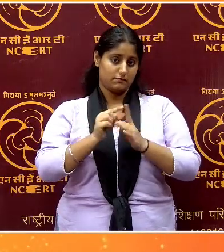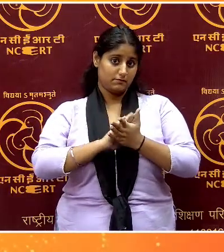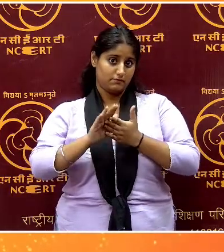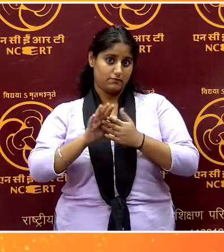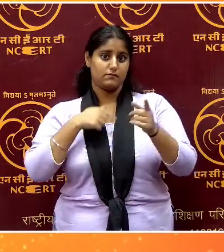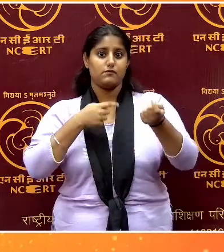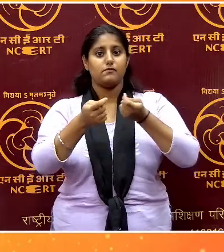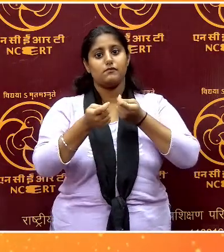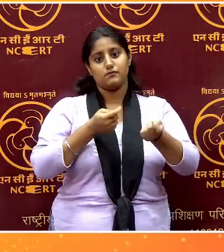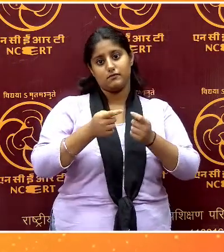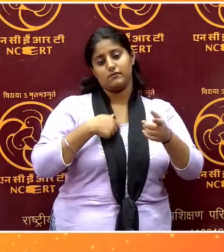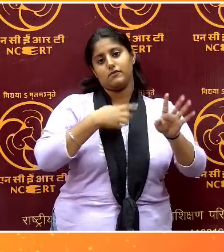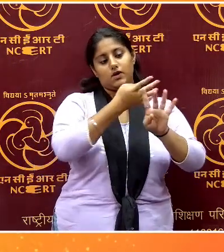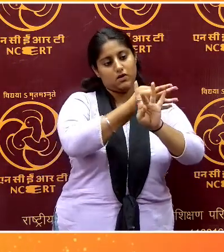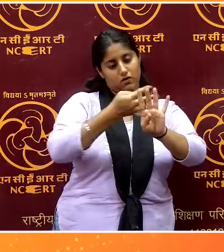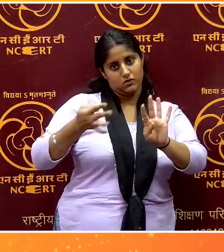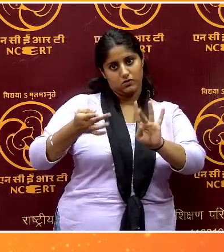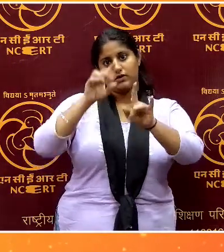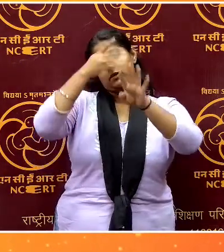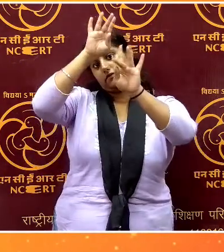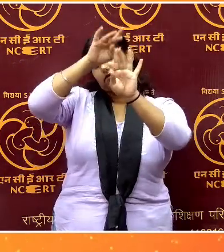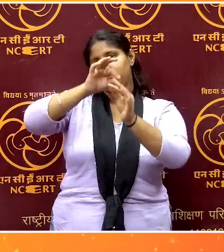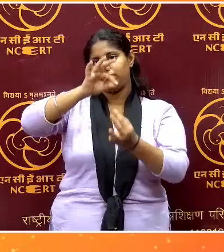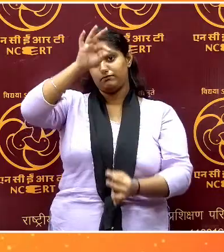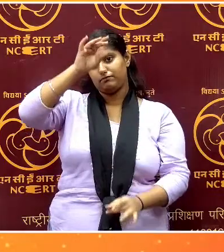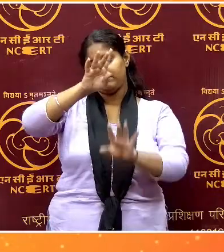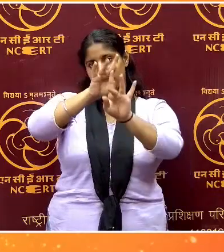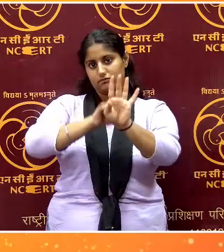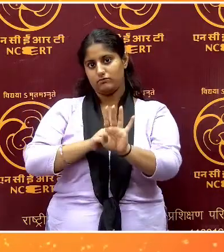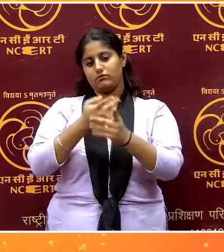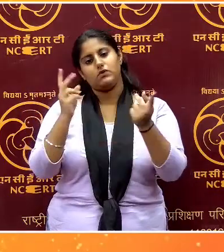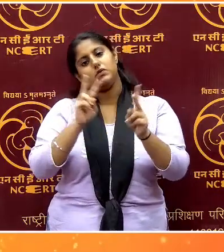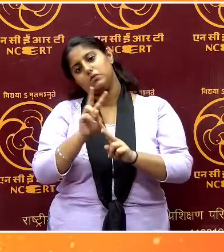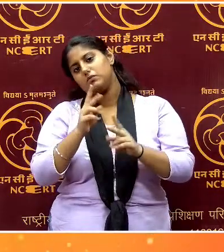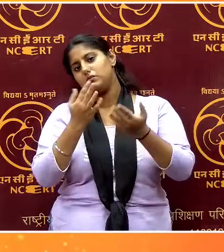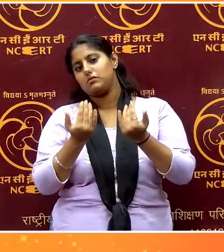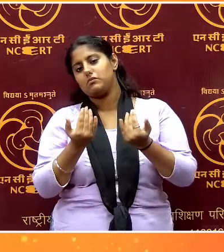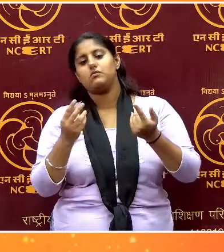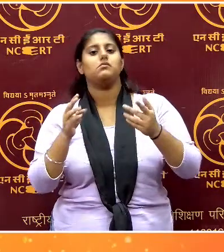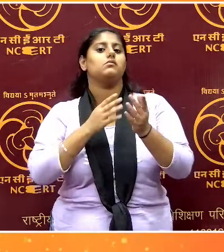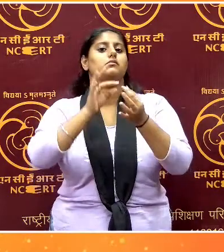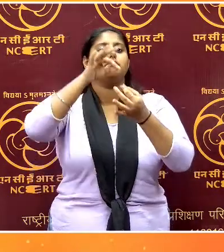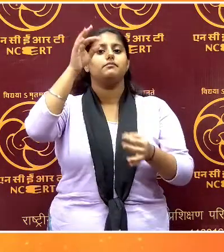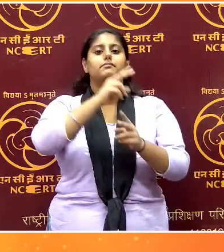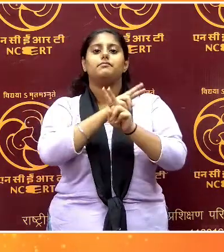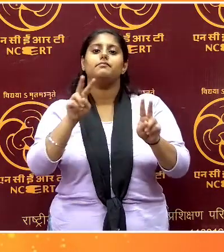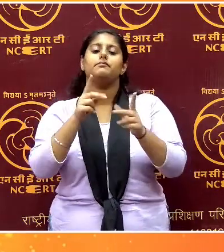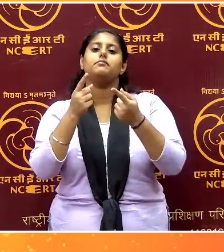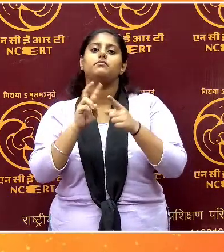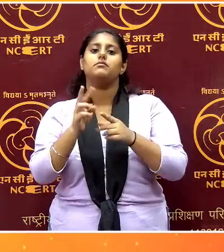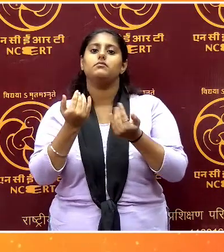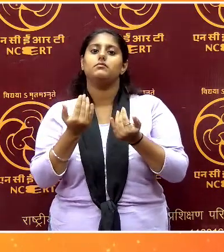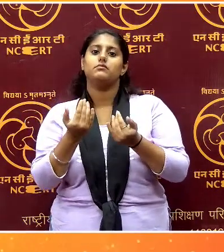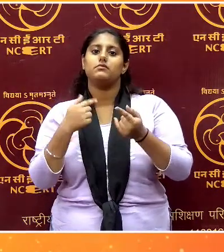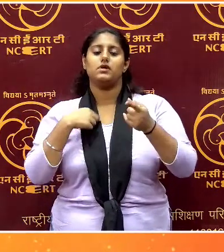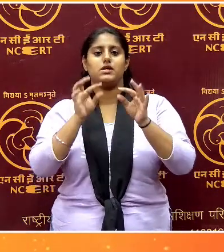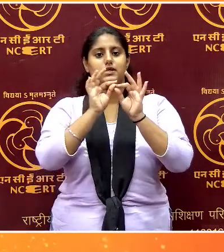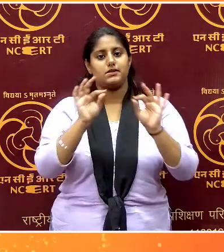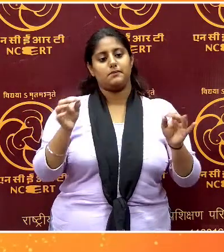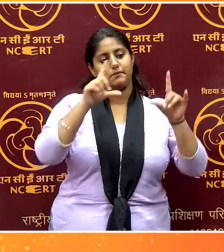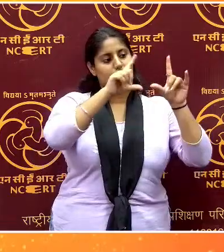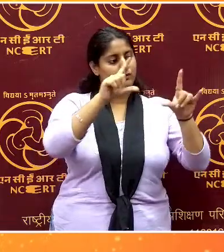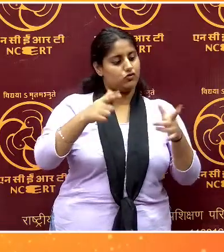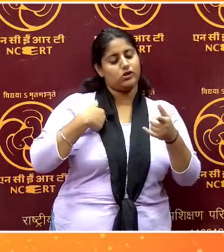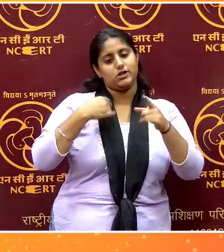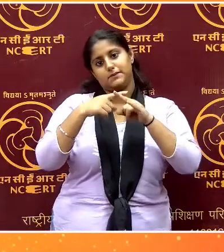arranged horizontally or vertically. Okay? For each category, simple pictures and